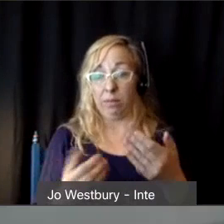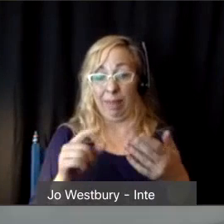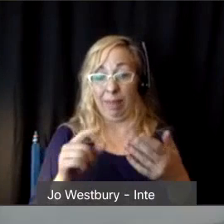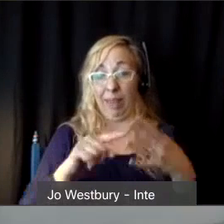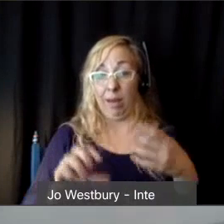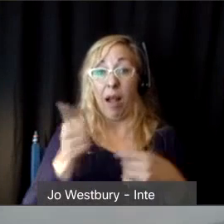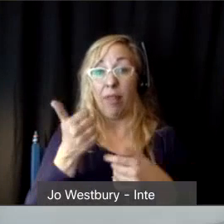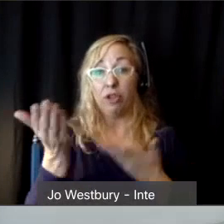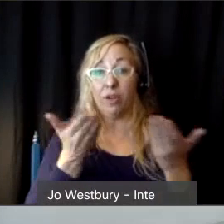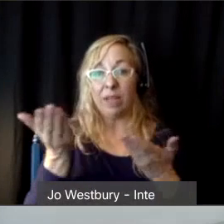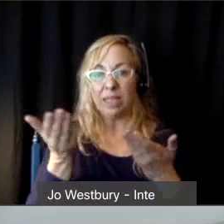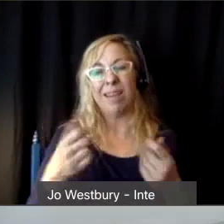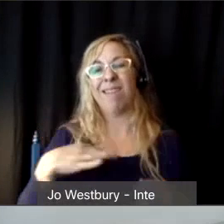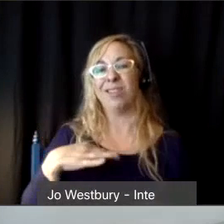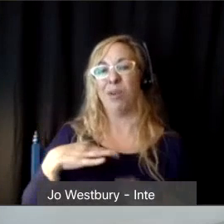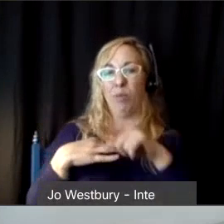Thank you, Director Reese.